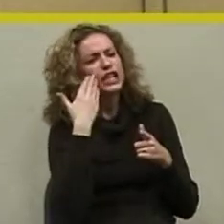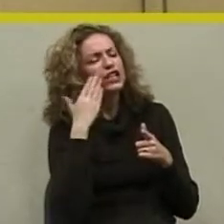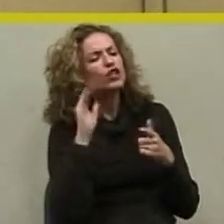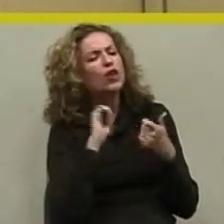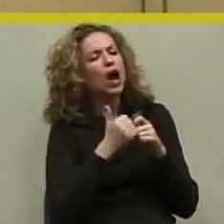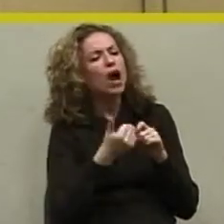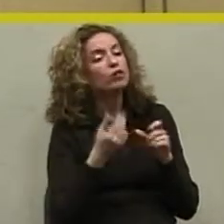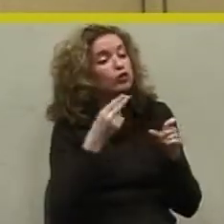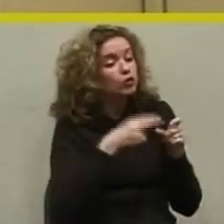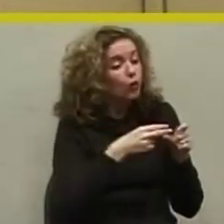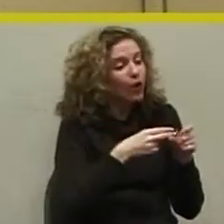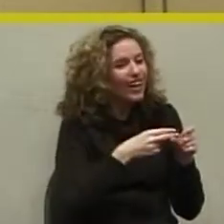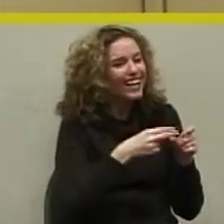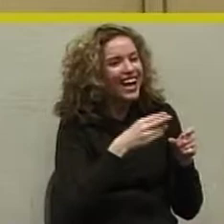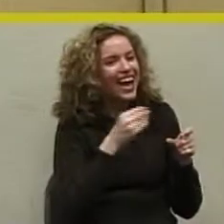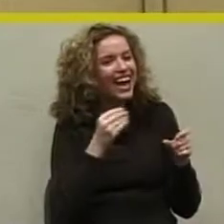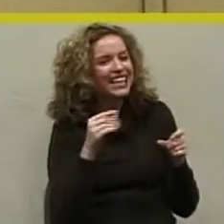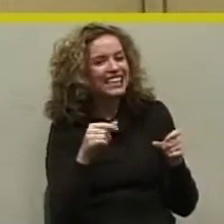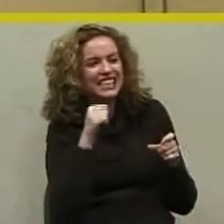place.